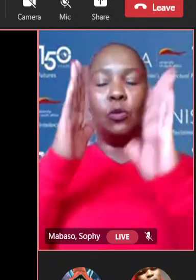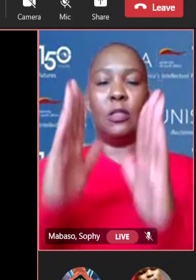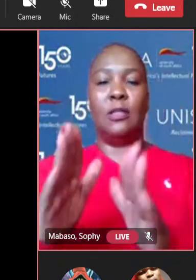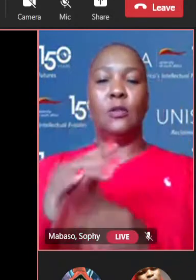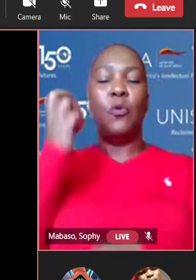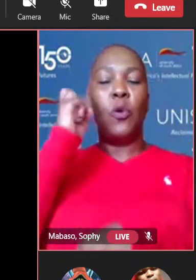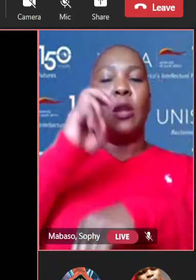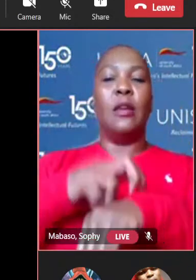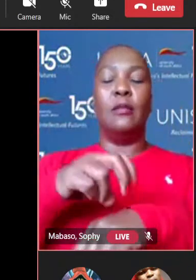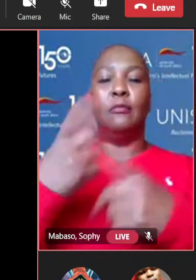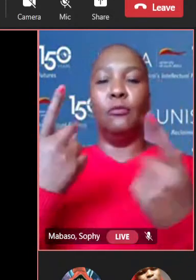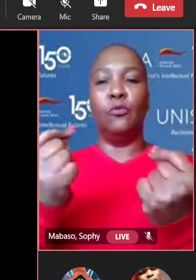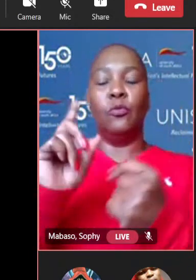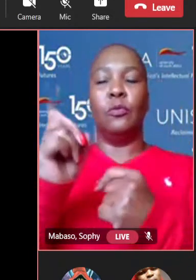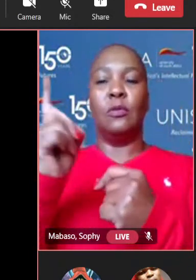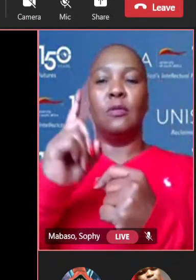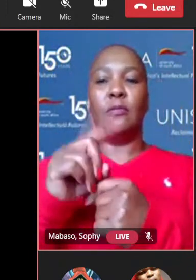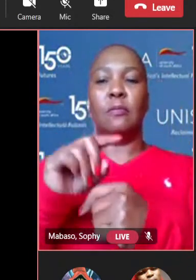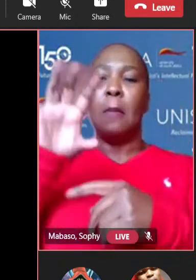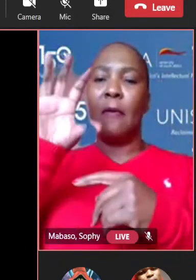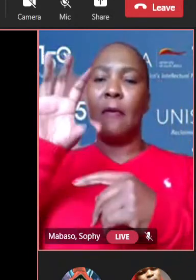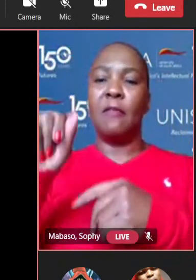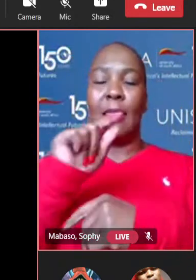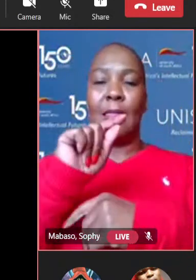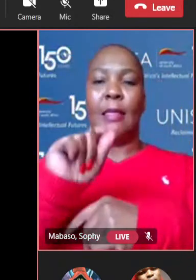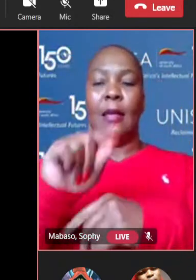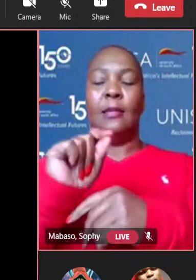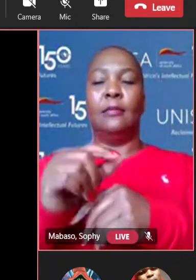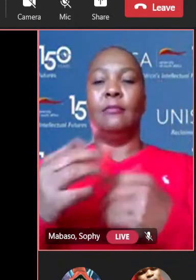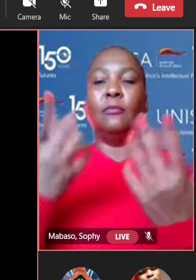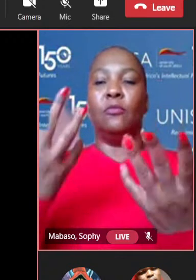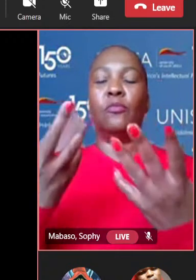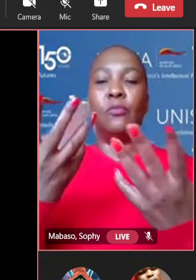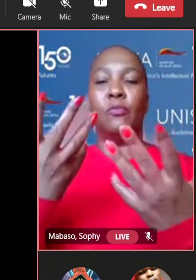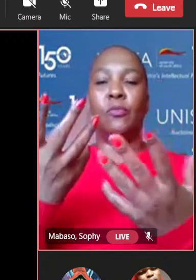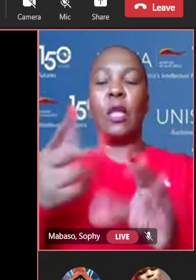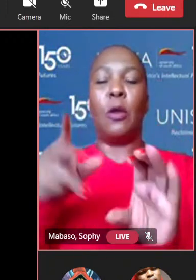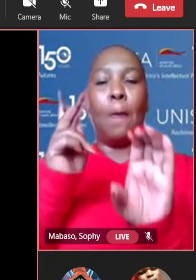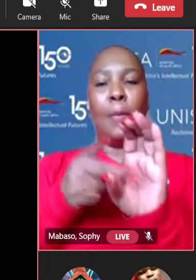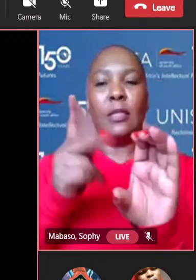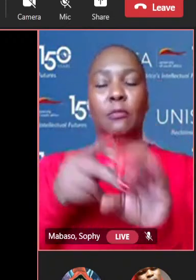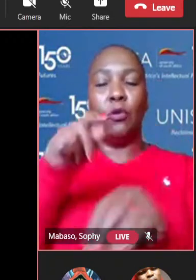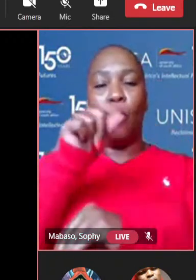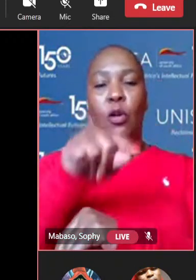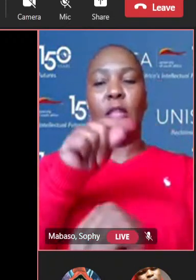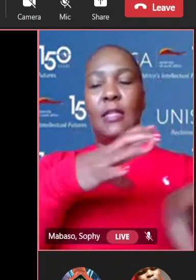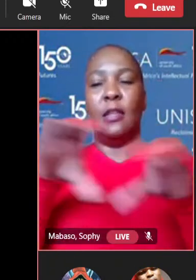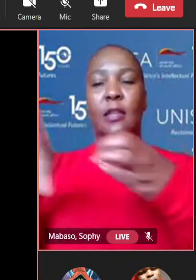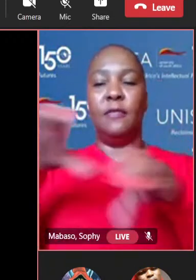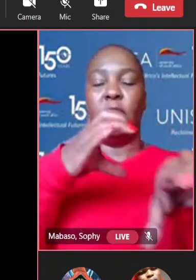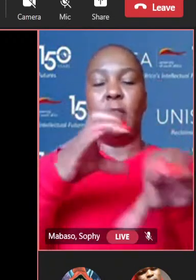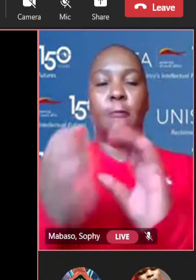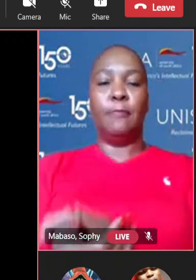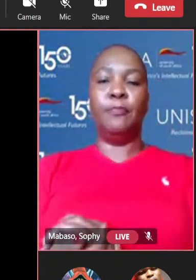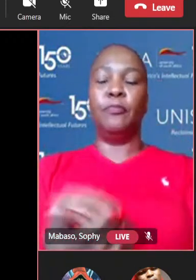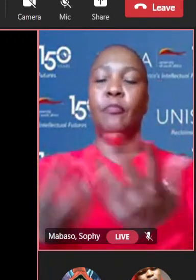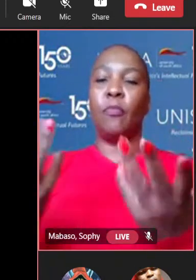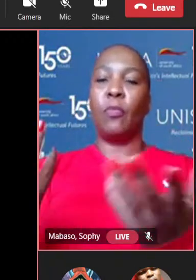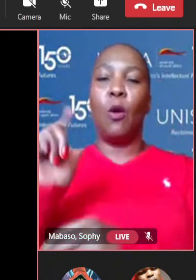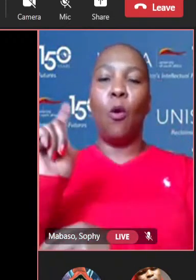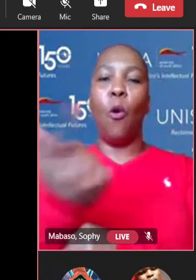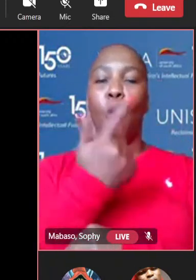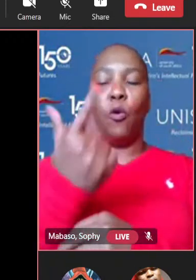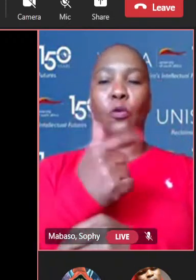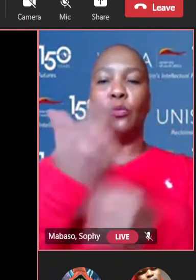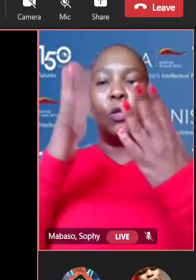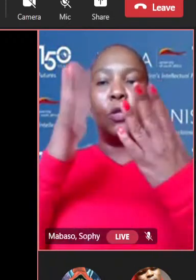to find that schedule, and then you participate on those activities. All students are